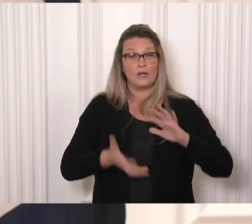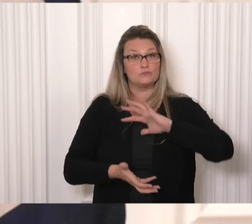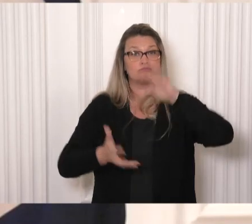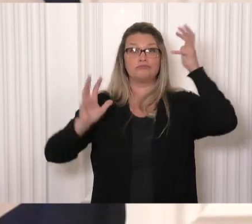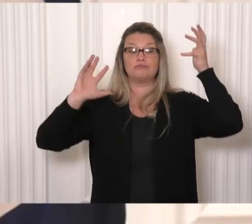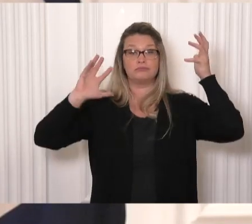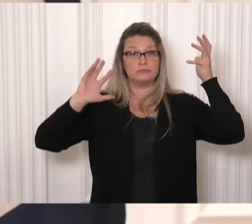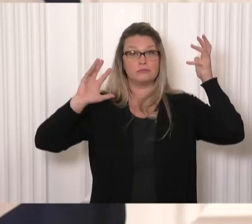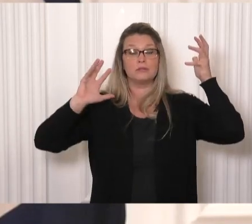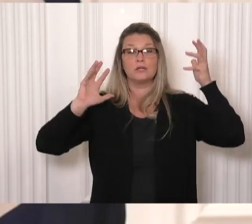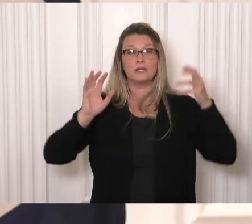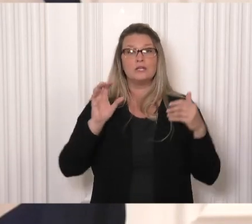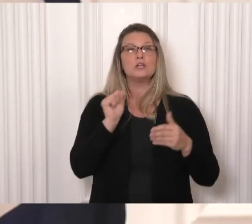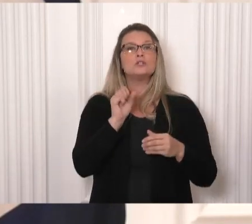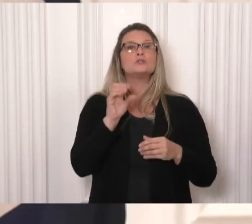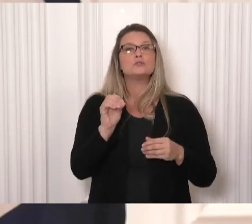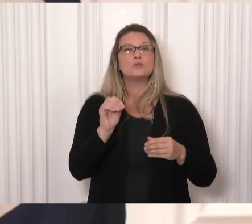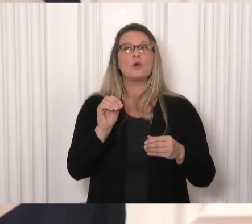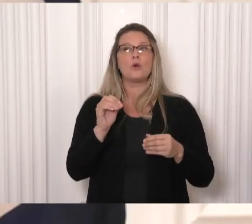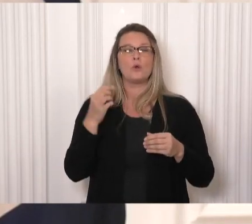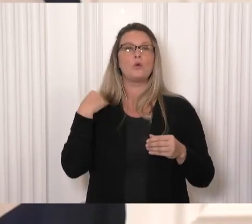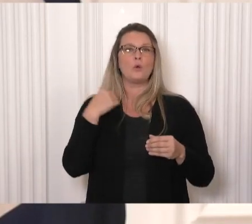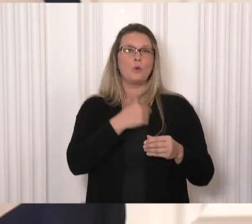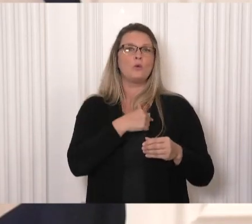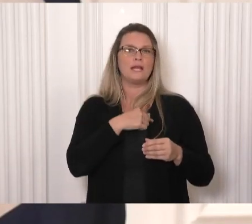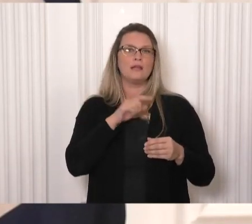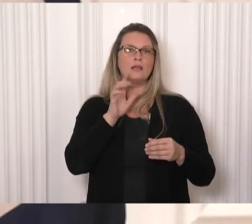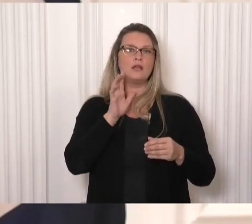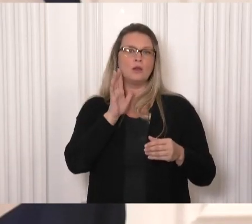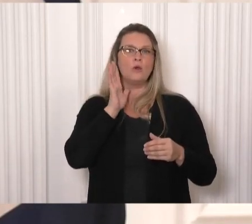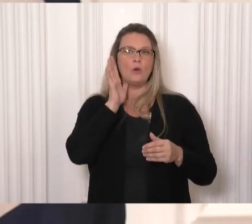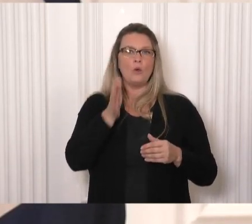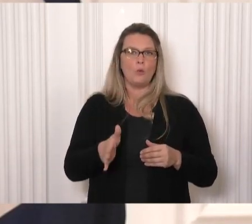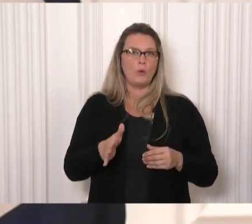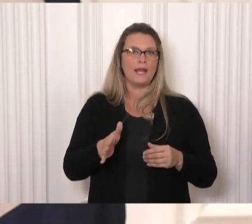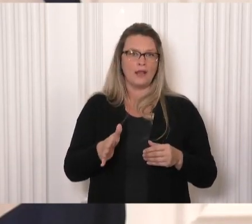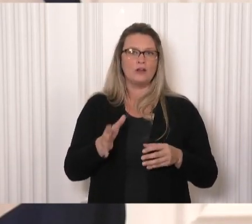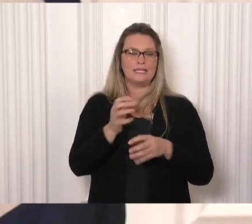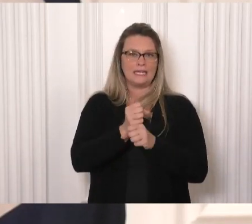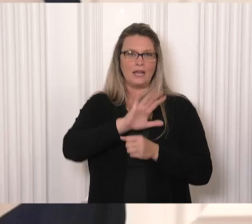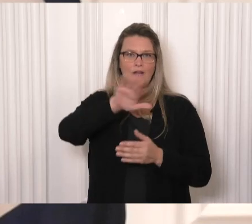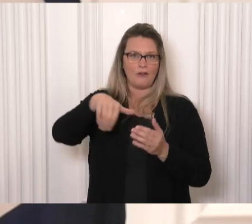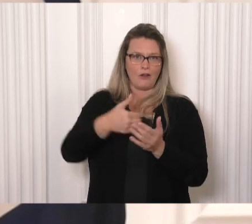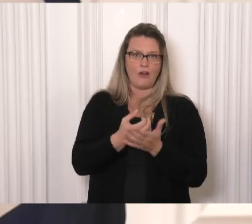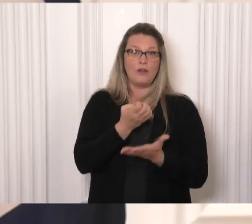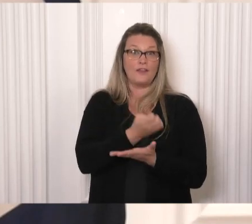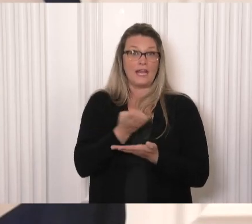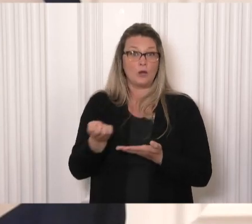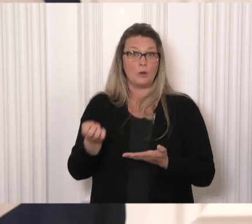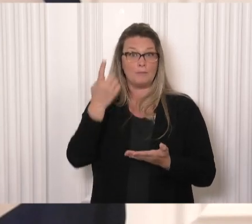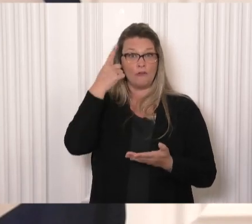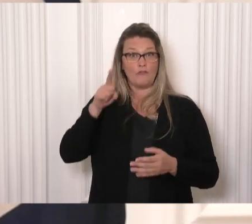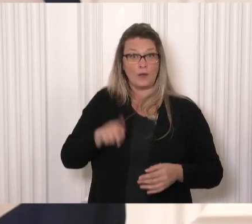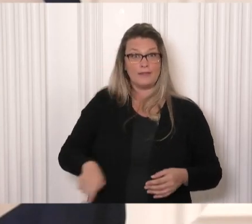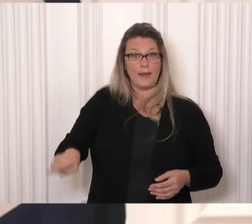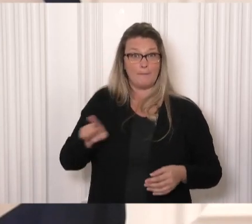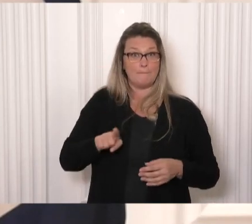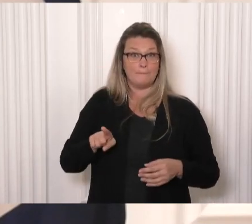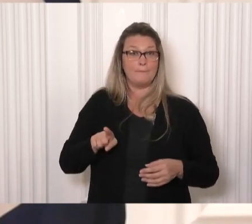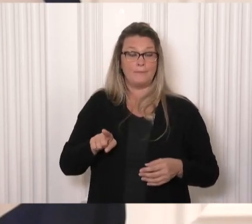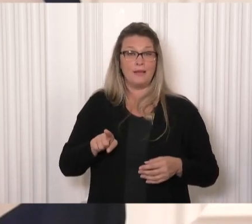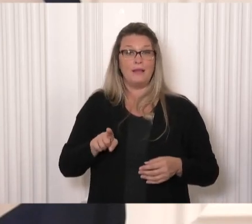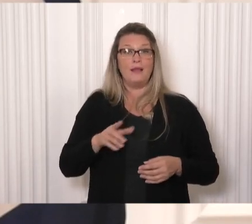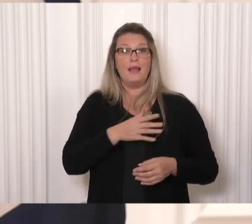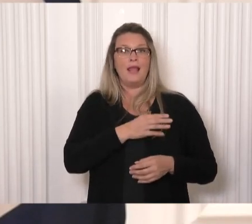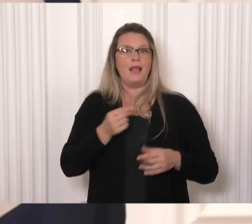And so absolutely, some way, somehow, we'll get them all the equipment that they need to protect themselves, and